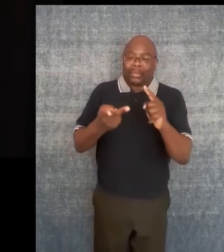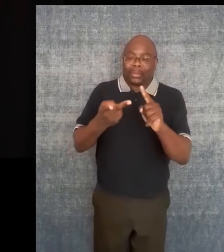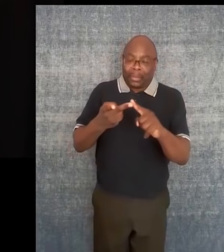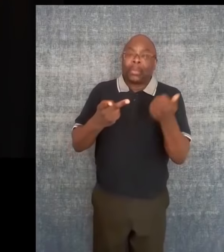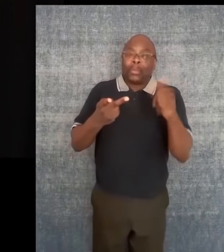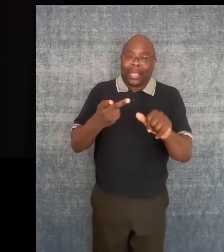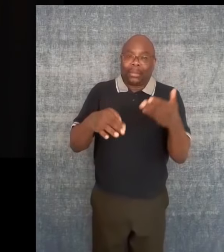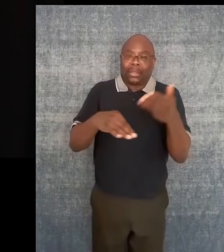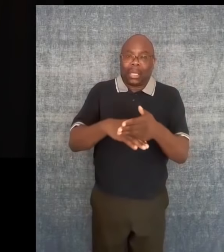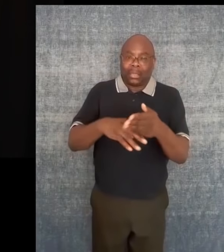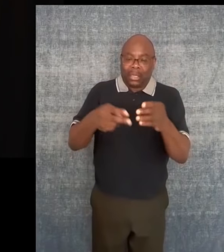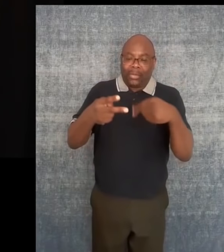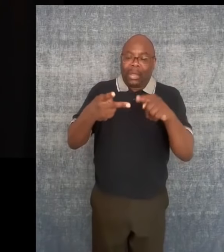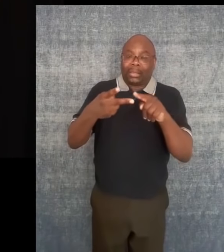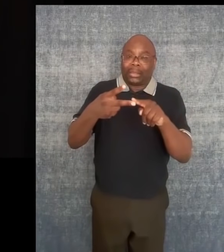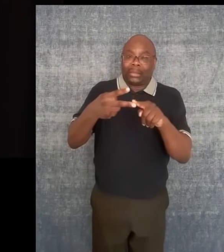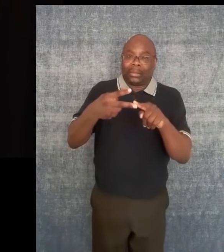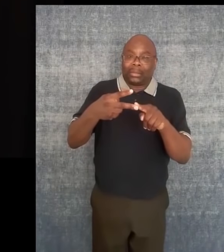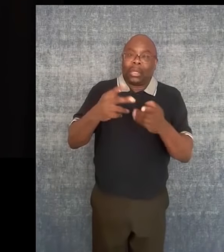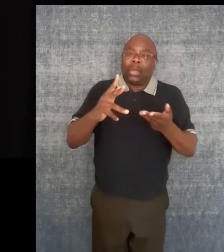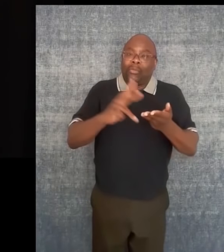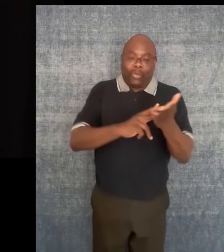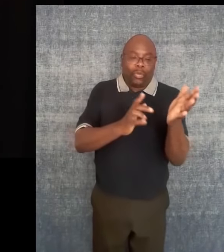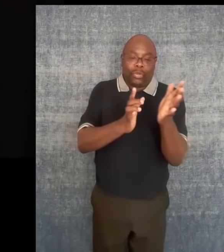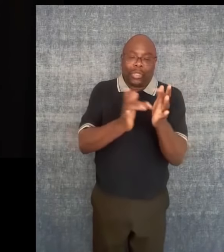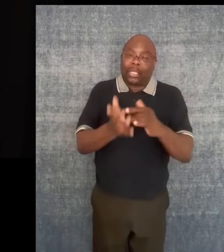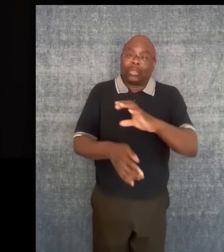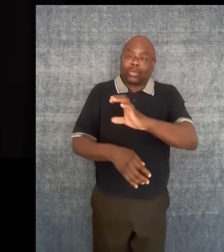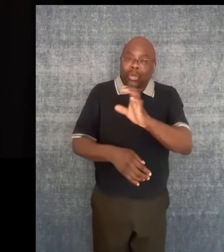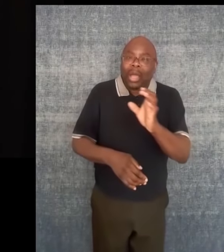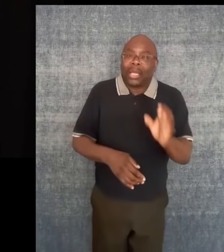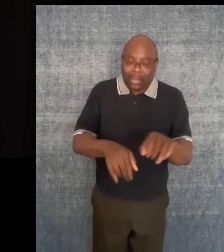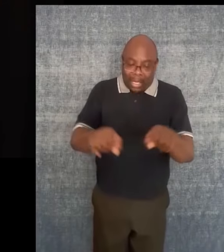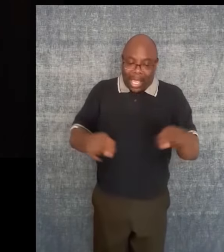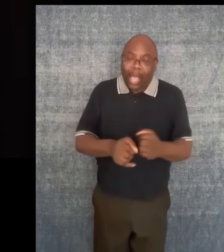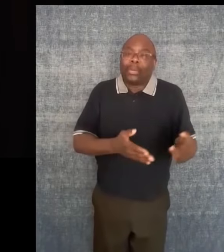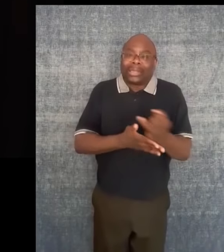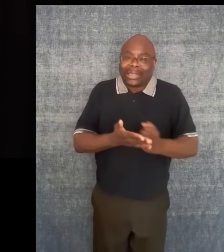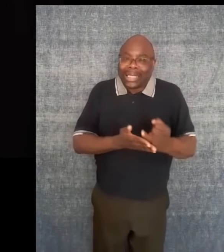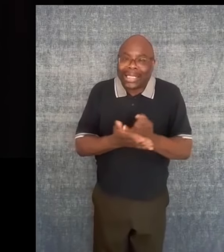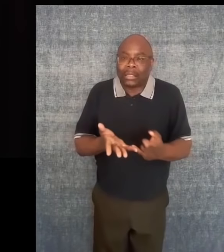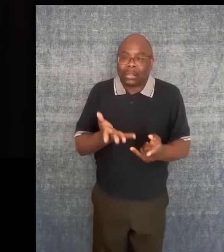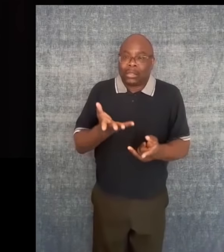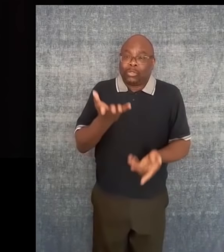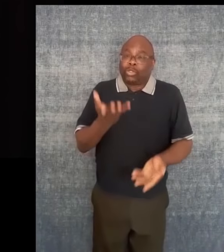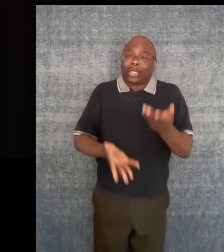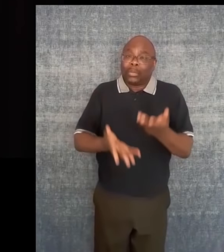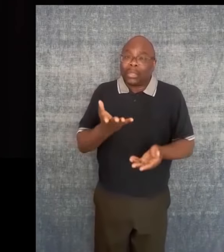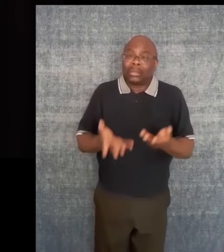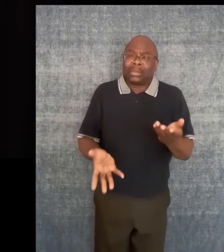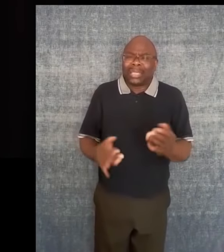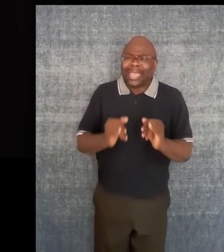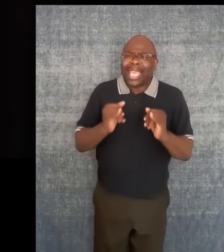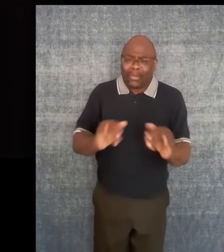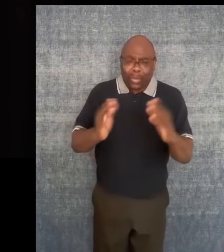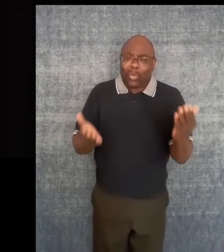has done for us, is through Jesus Christ. He's taken our sin, he's taken our judgment, he's taken the